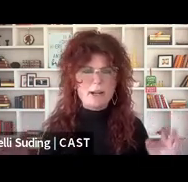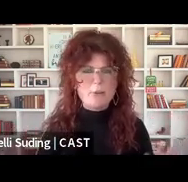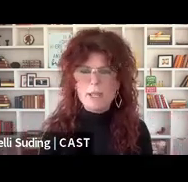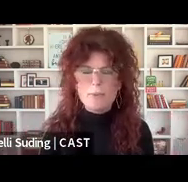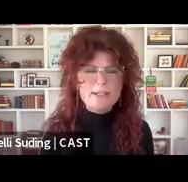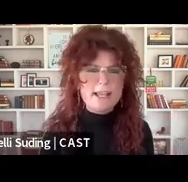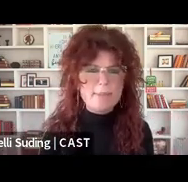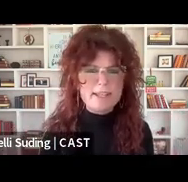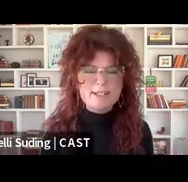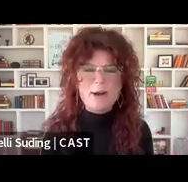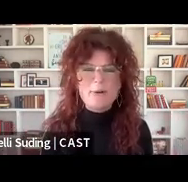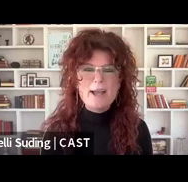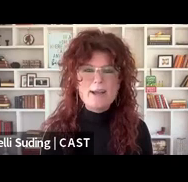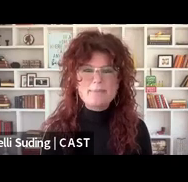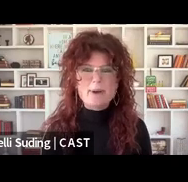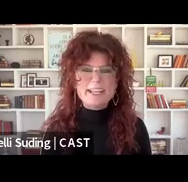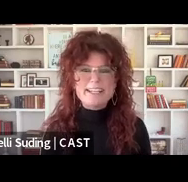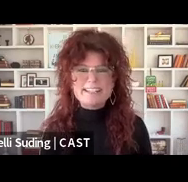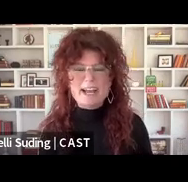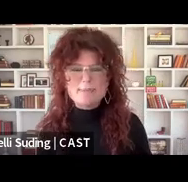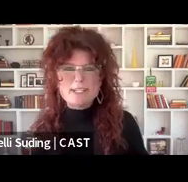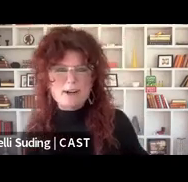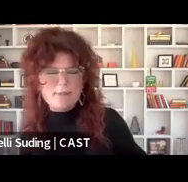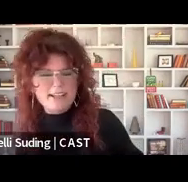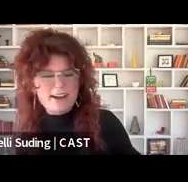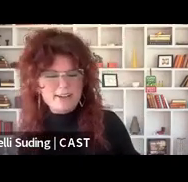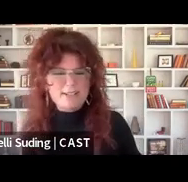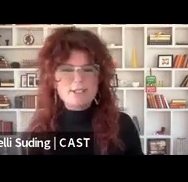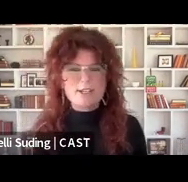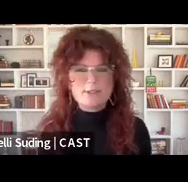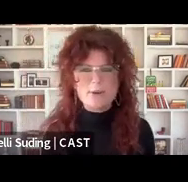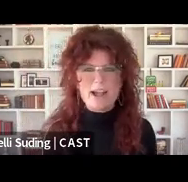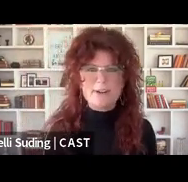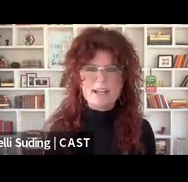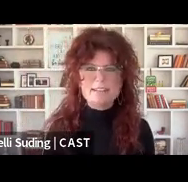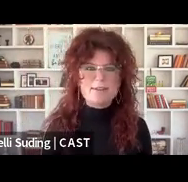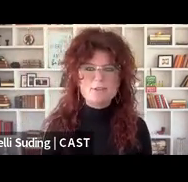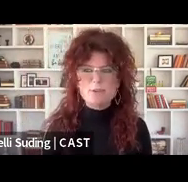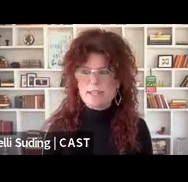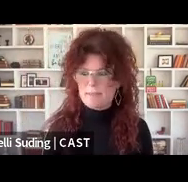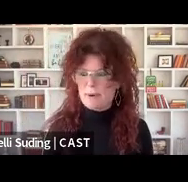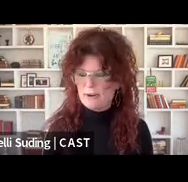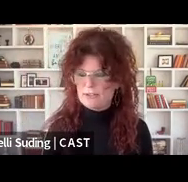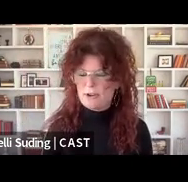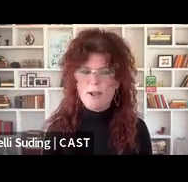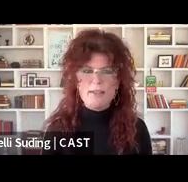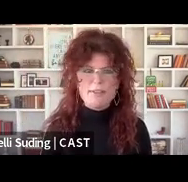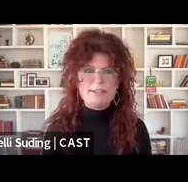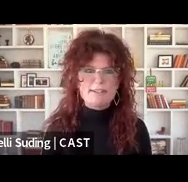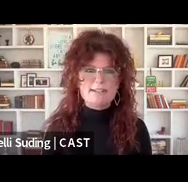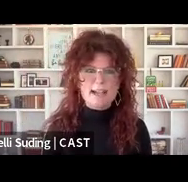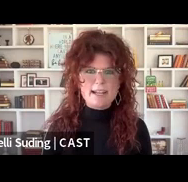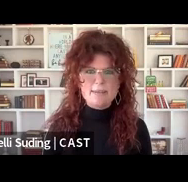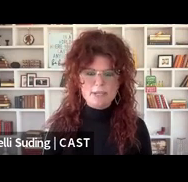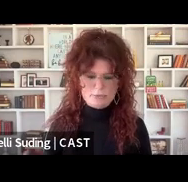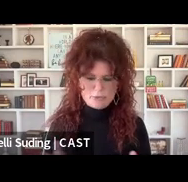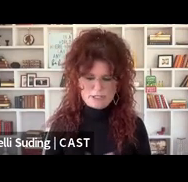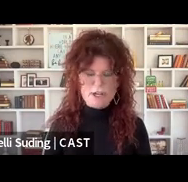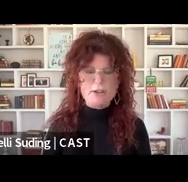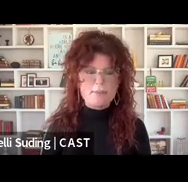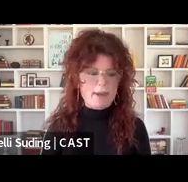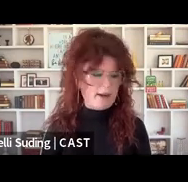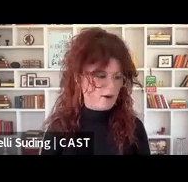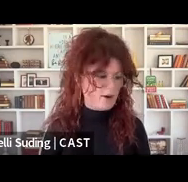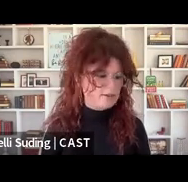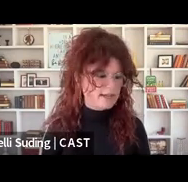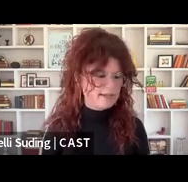website, I'm like, well, now wait, what does that mean? So breaking it down, my colleague Michelle Soriano and I love doing that part. So this is exciting because we're going